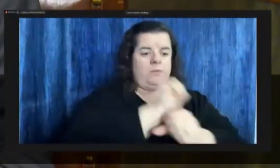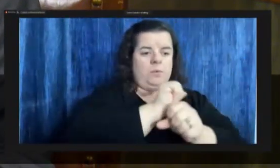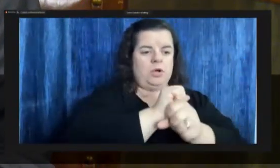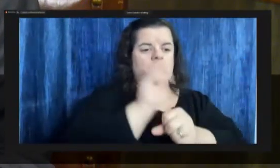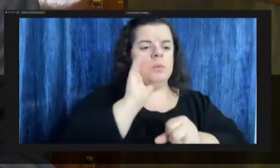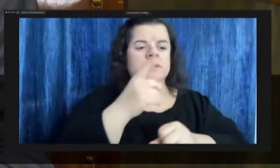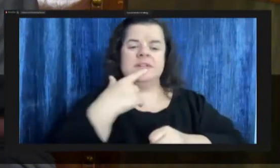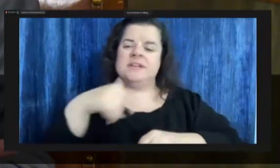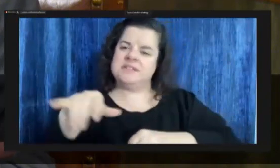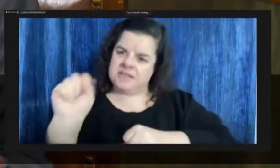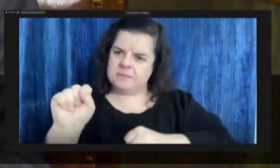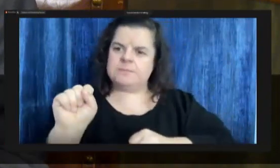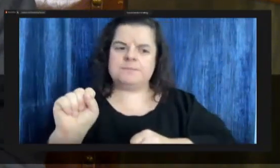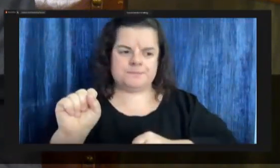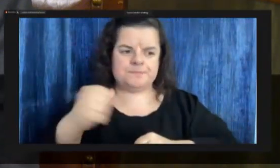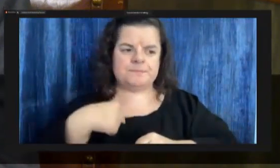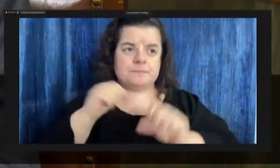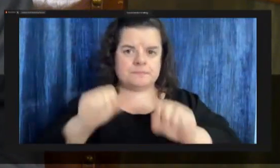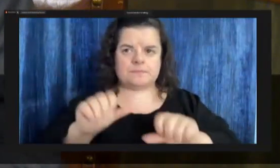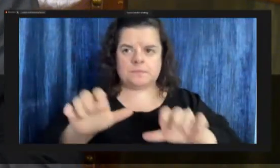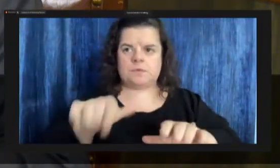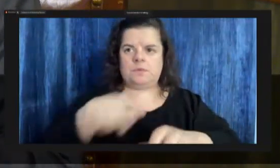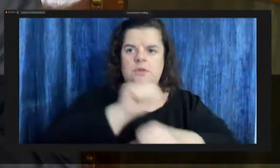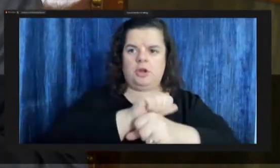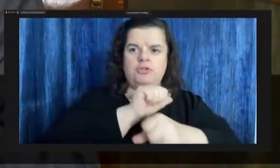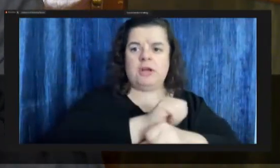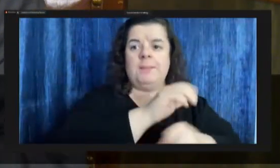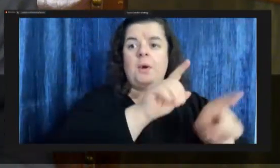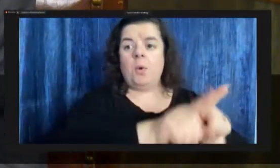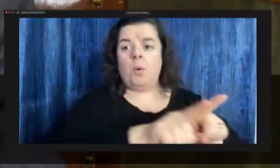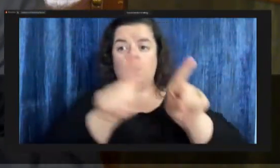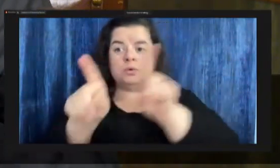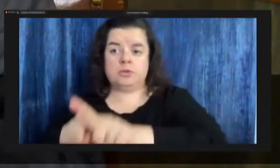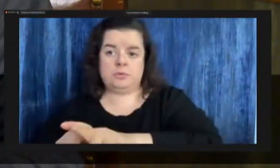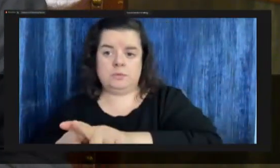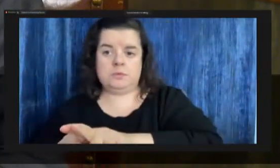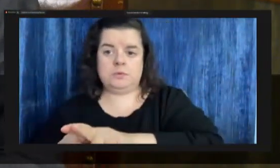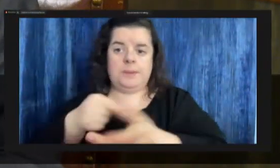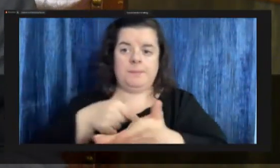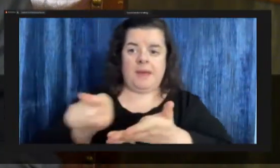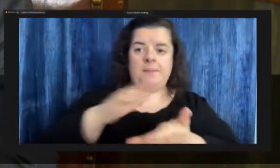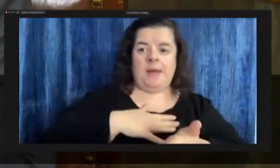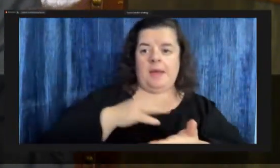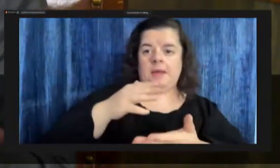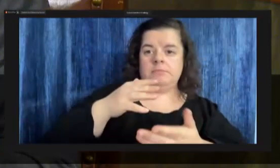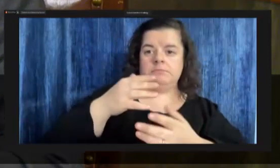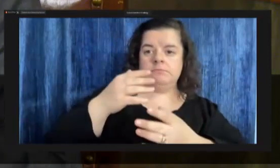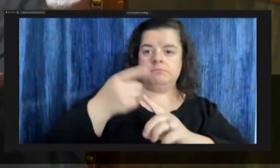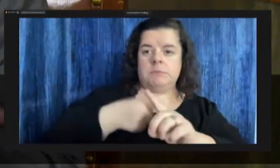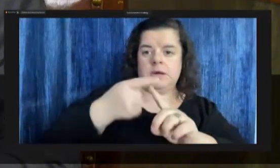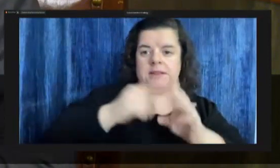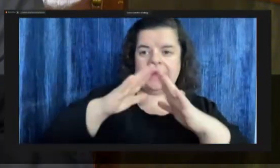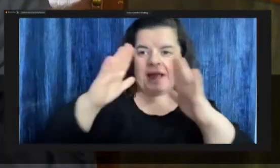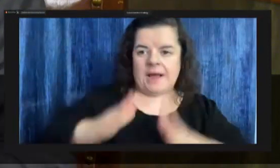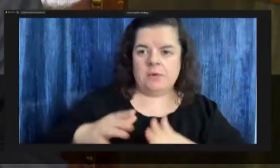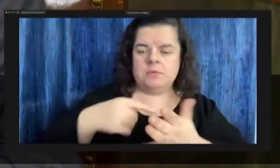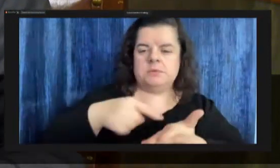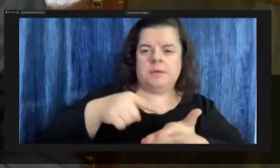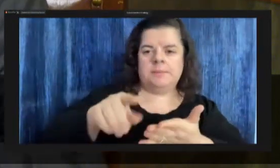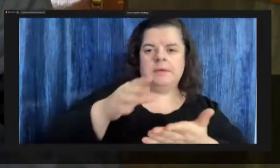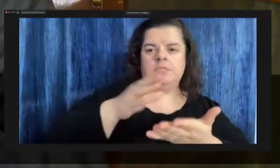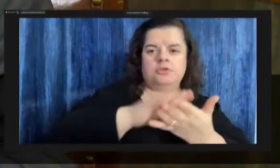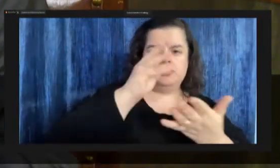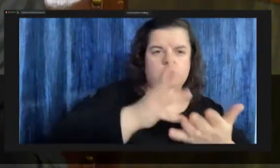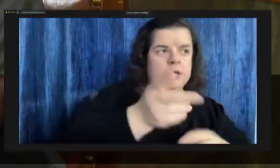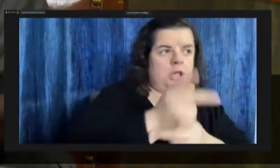know, I could do this job and also pay my mortgage and pay my student loans if I'm a young person and